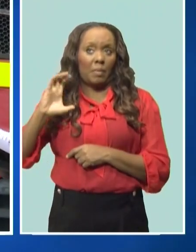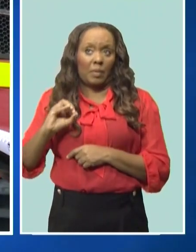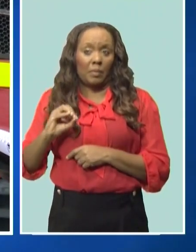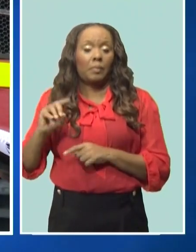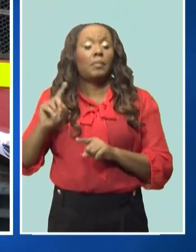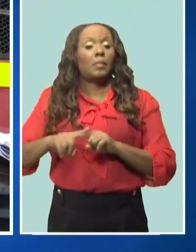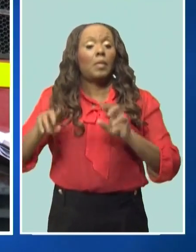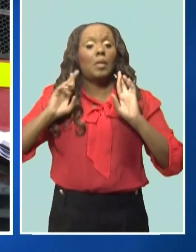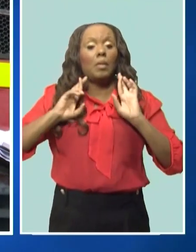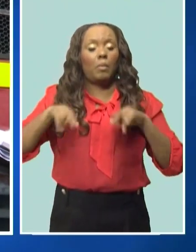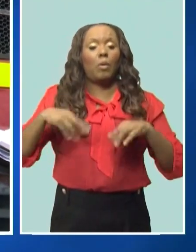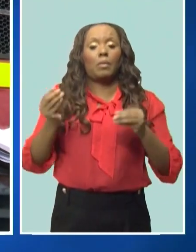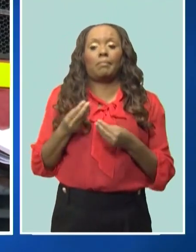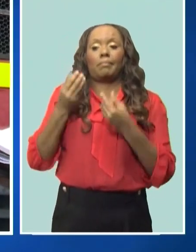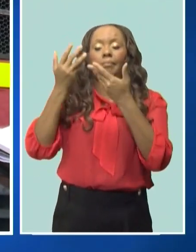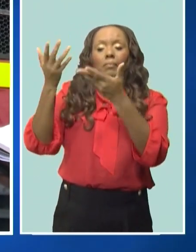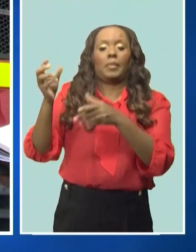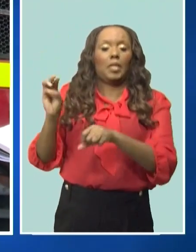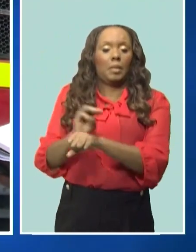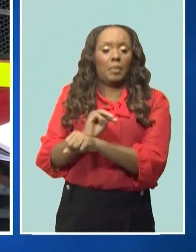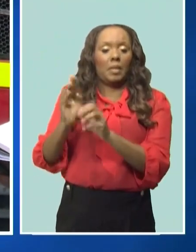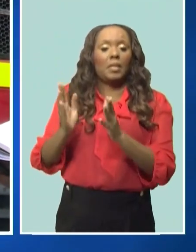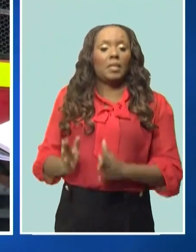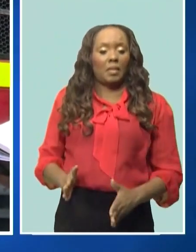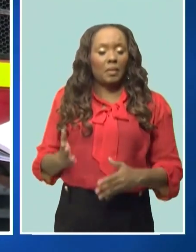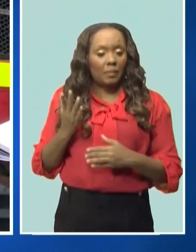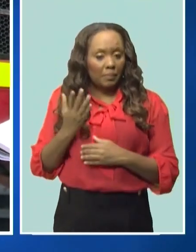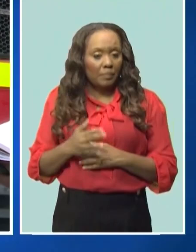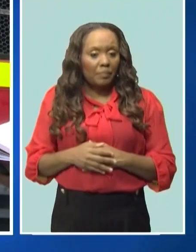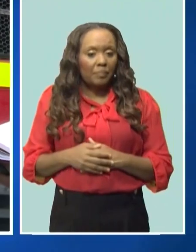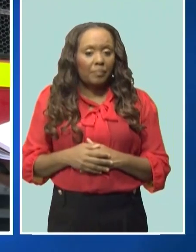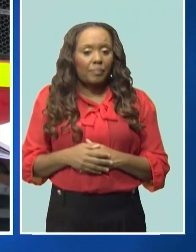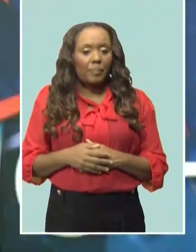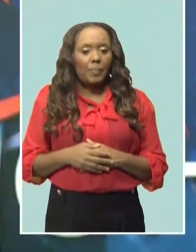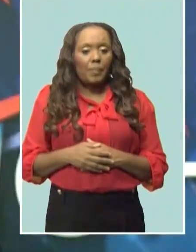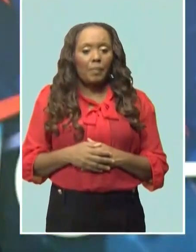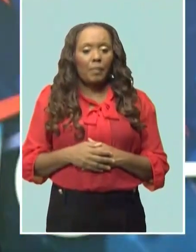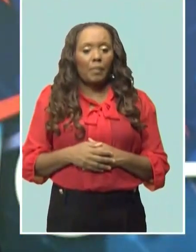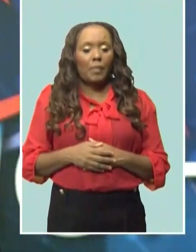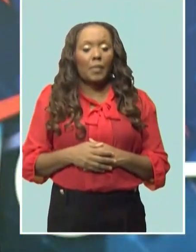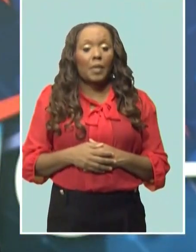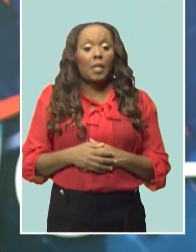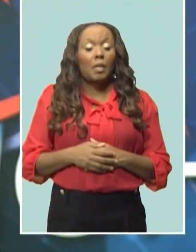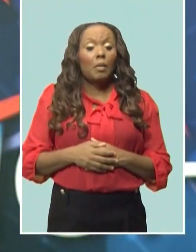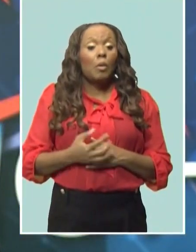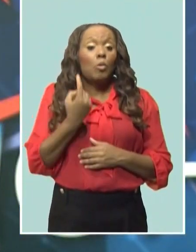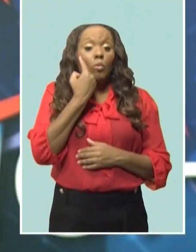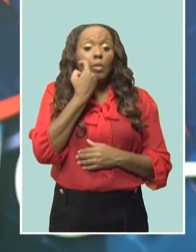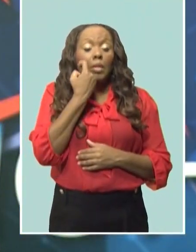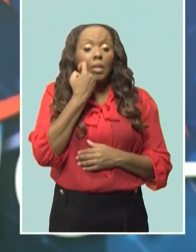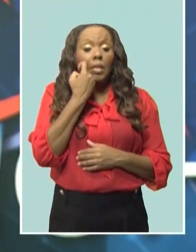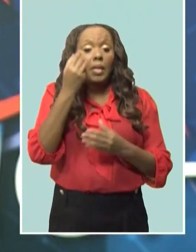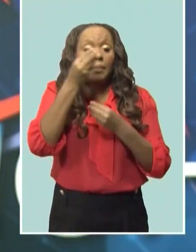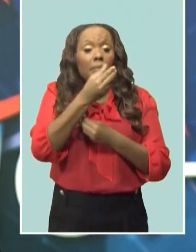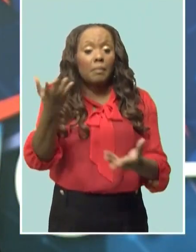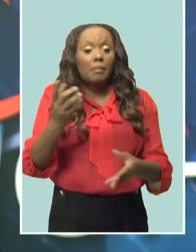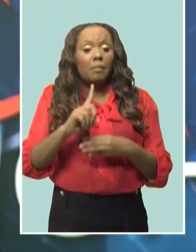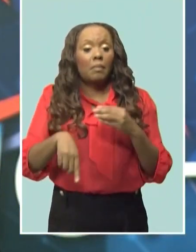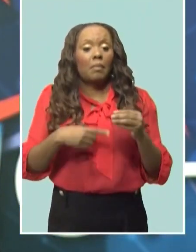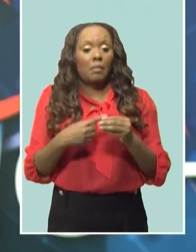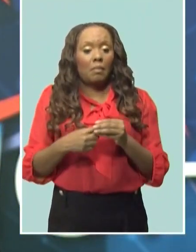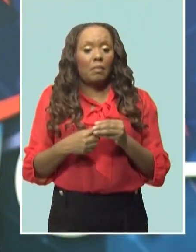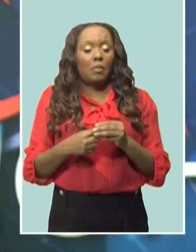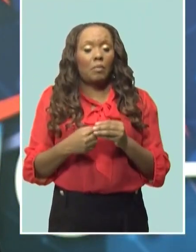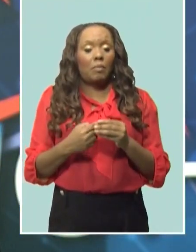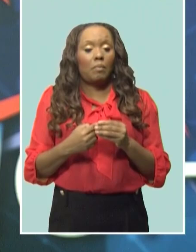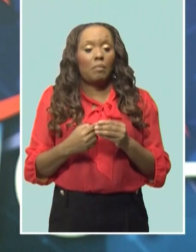the incident has been submitted to the Minister for the consideration of Cabinet. Well, you just heard about the new state-of-the-art tenders acquired